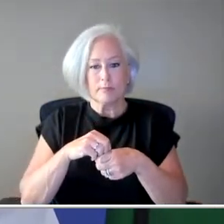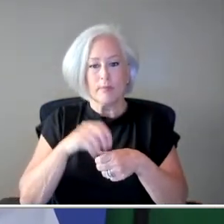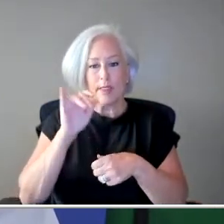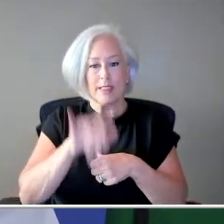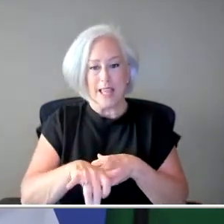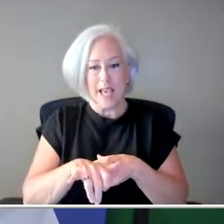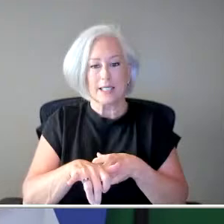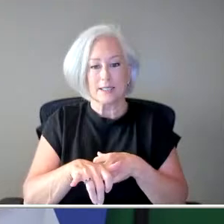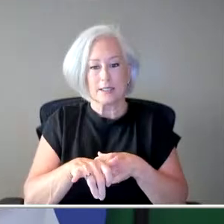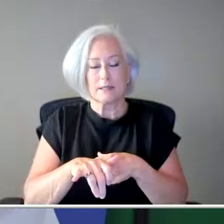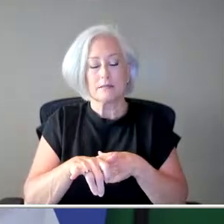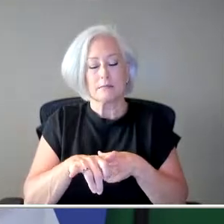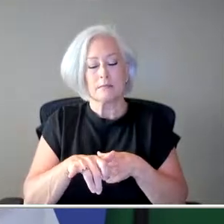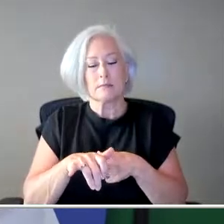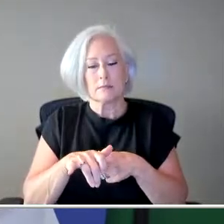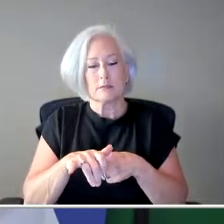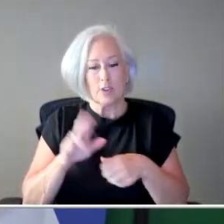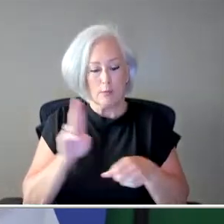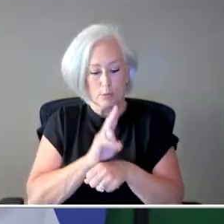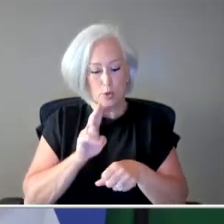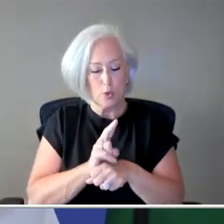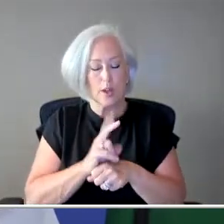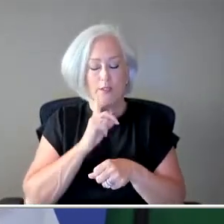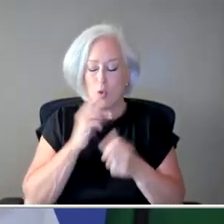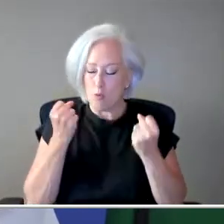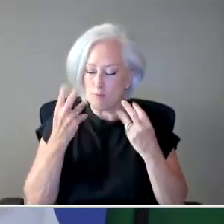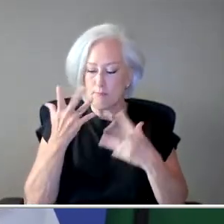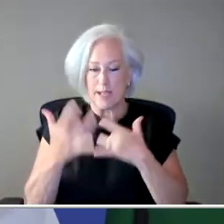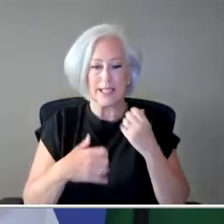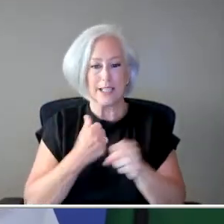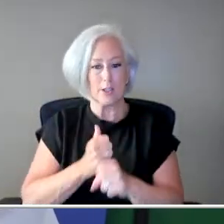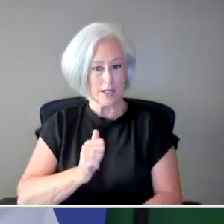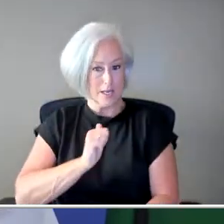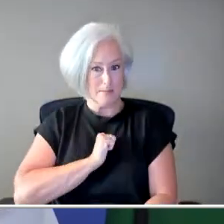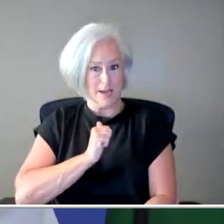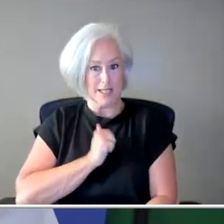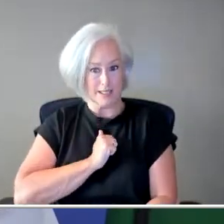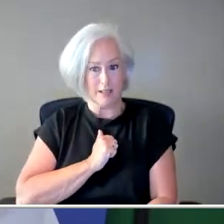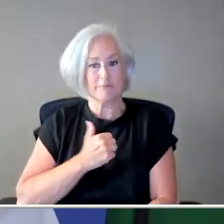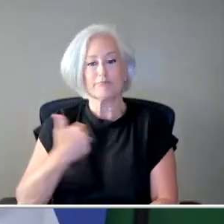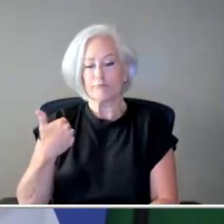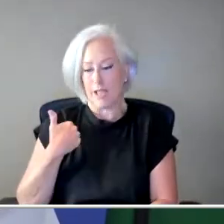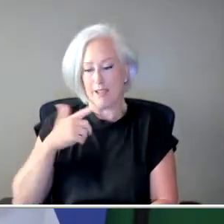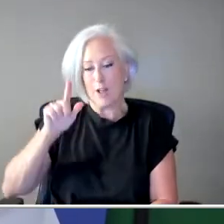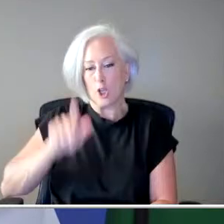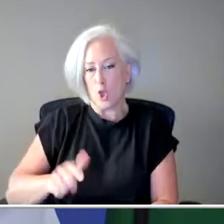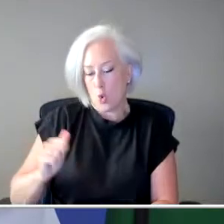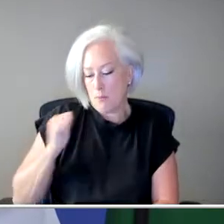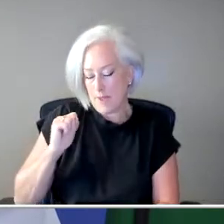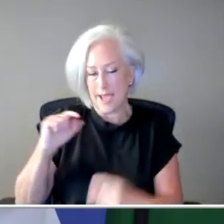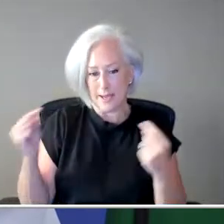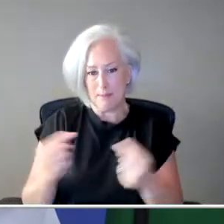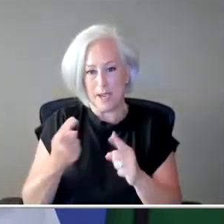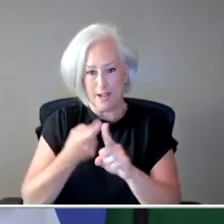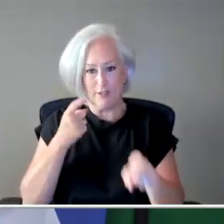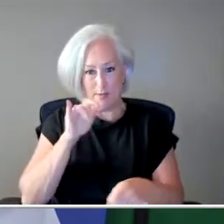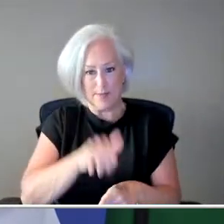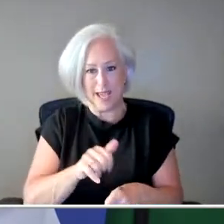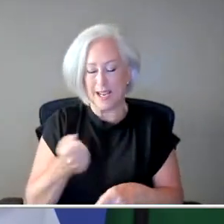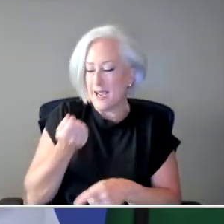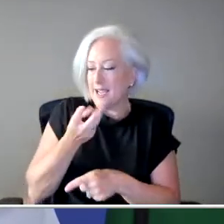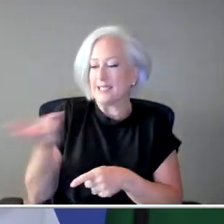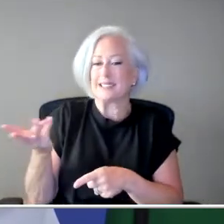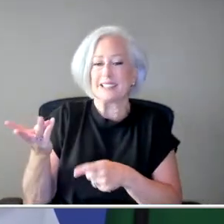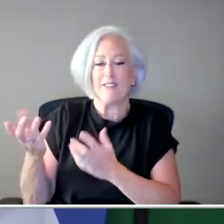downstream effects of doing this for many years at a time. I personally have experienced low back pain from wearing lead, and I have several partners that do everything they can